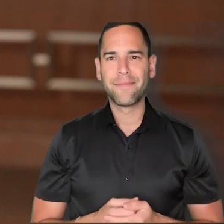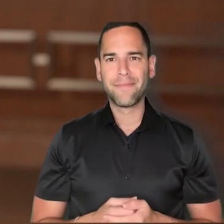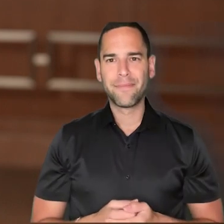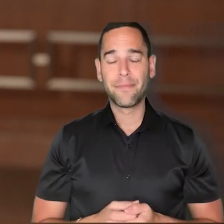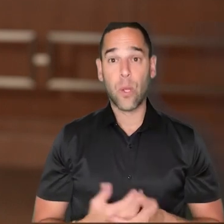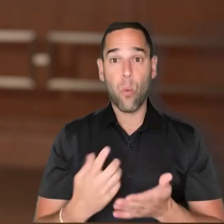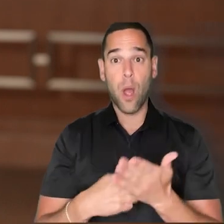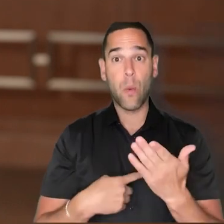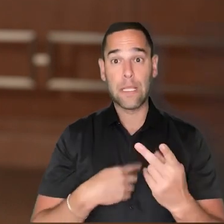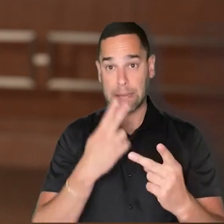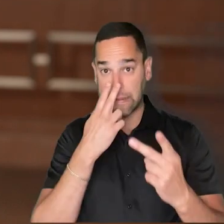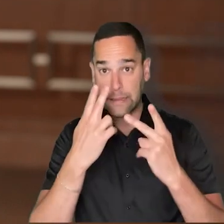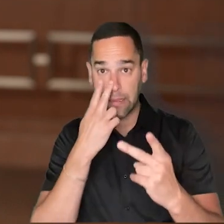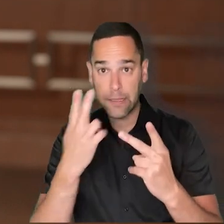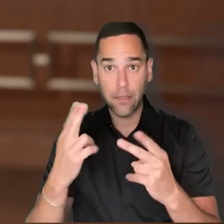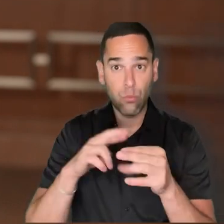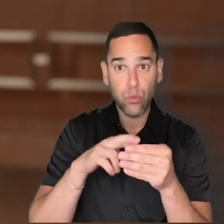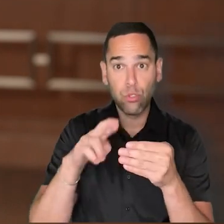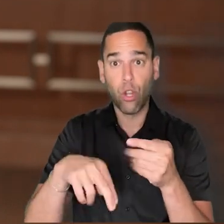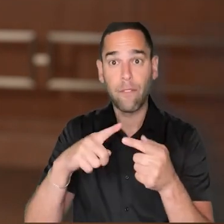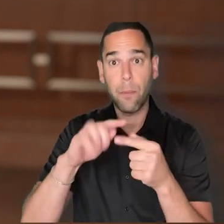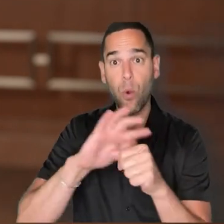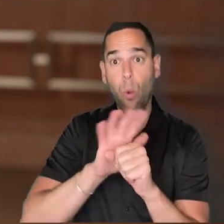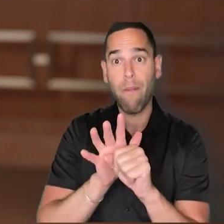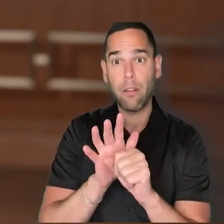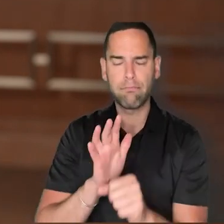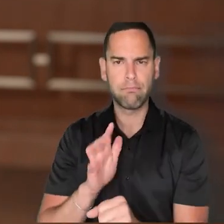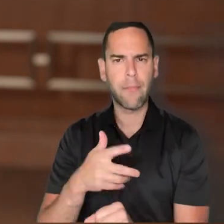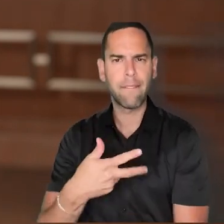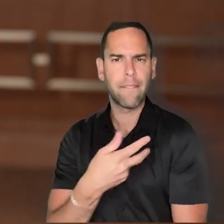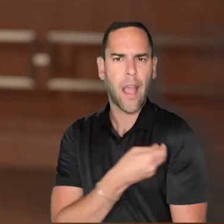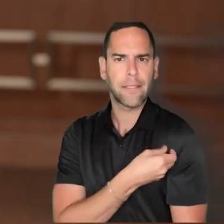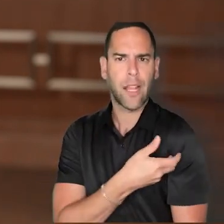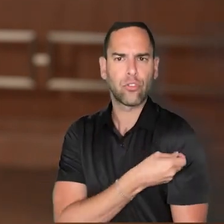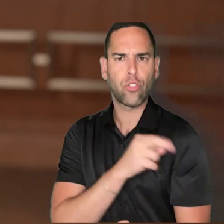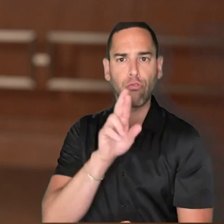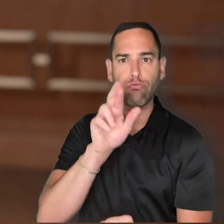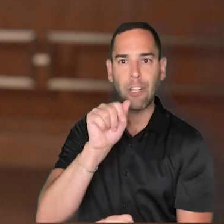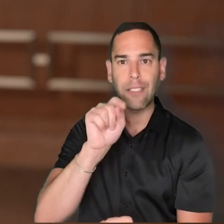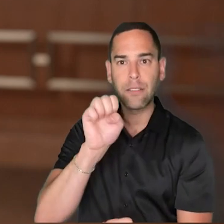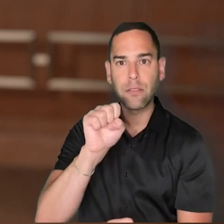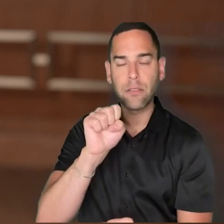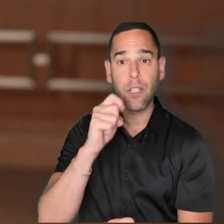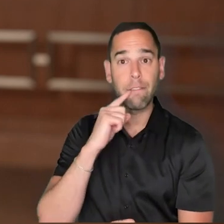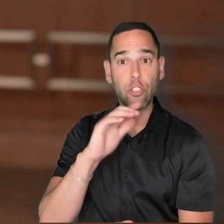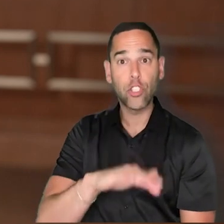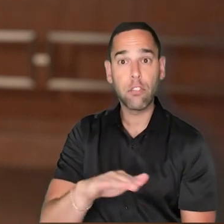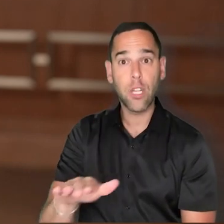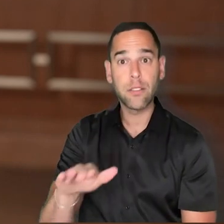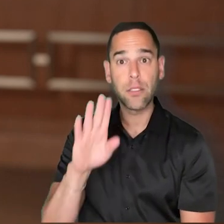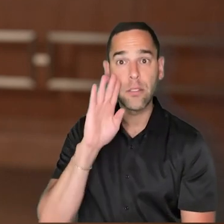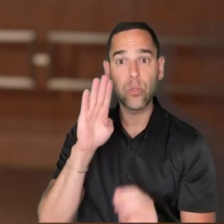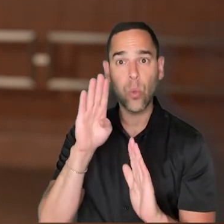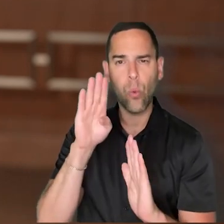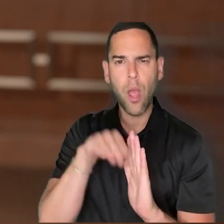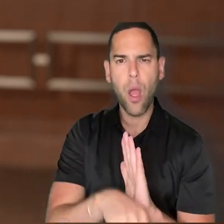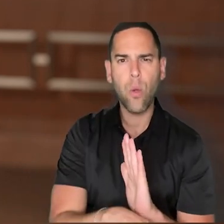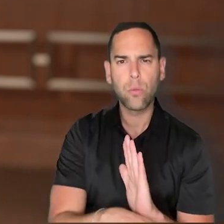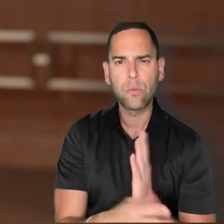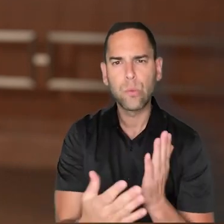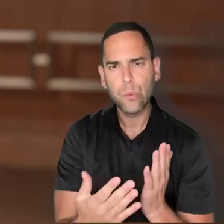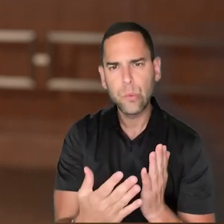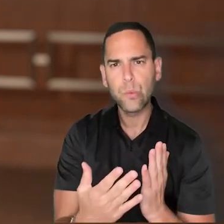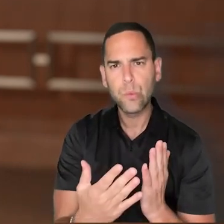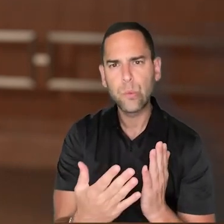for? You know, things that we're seeing as a result of COVID are vaccination rates in other areas for children